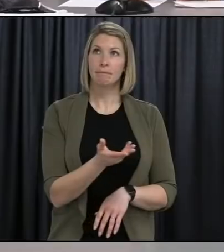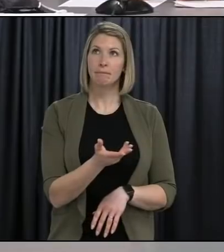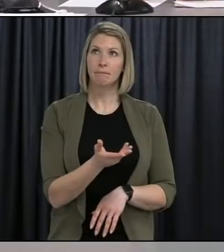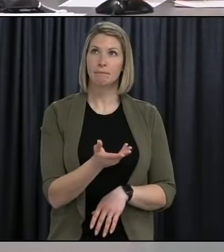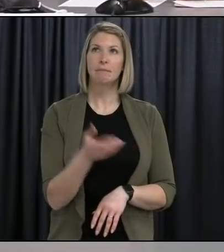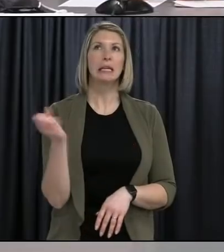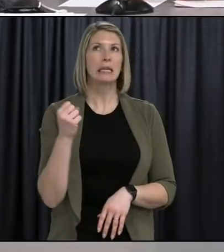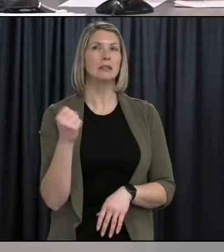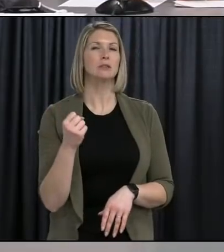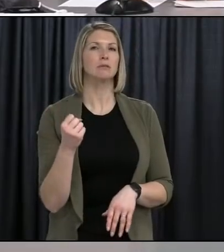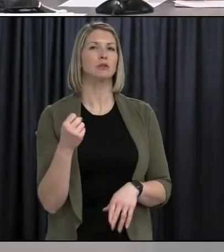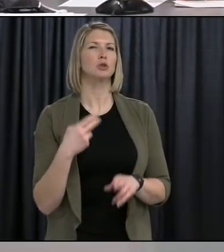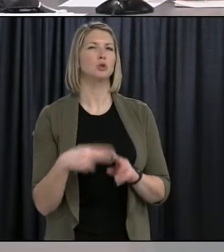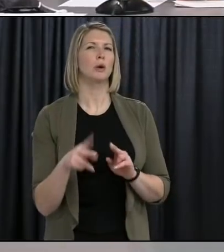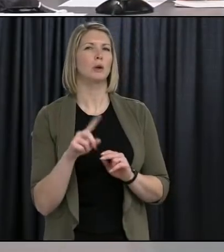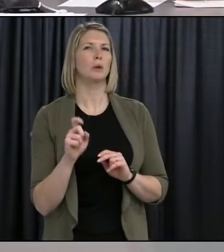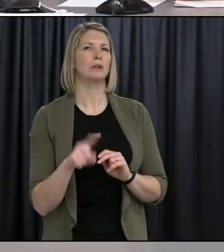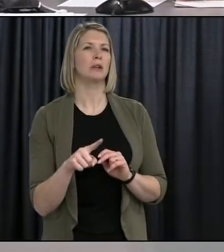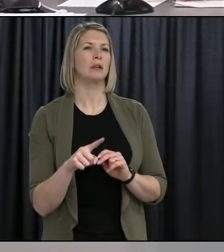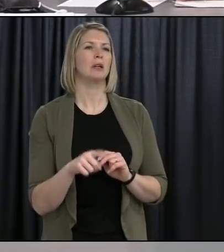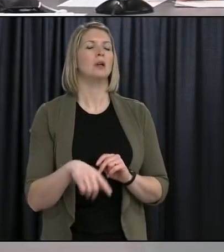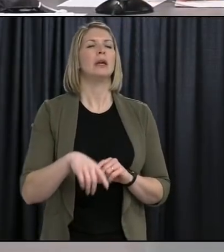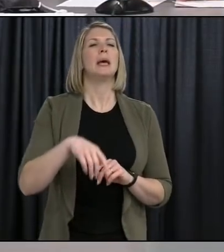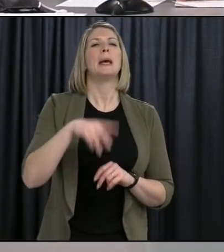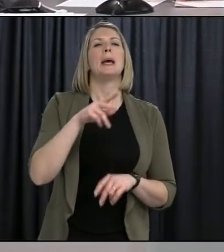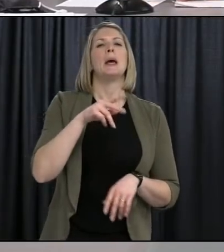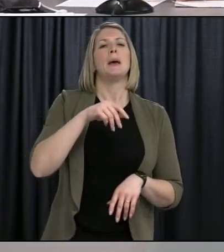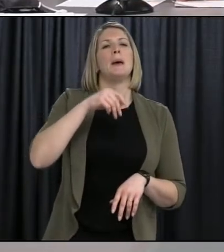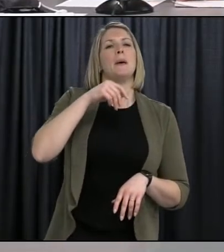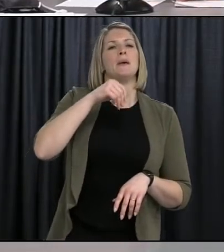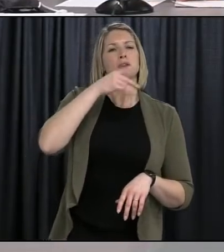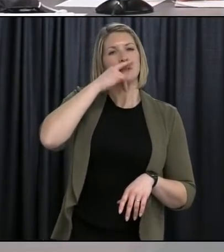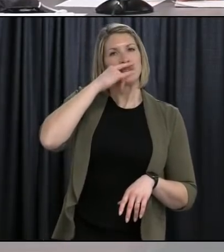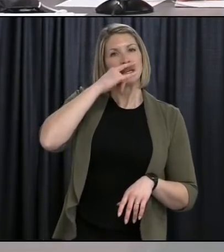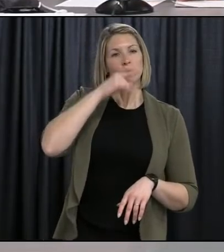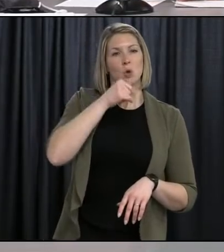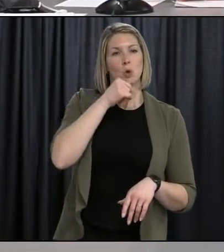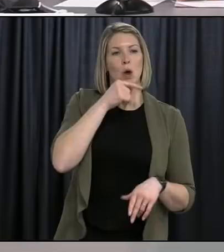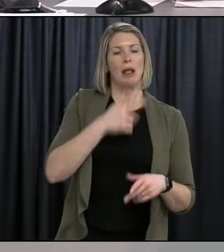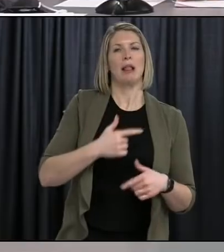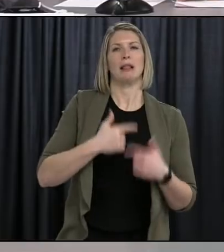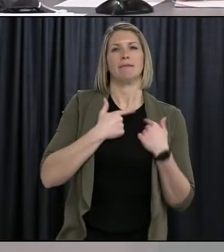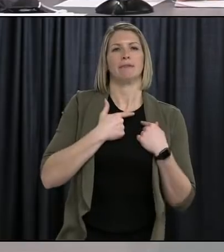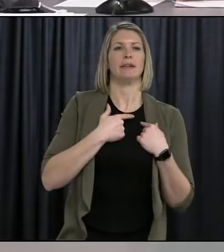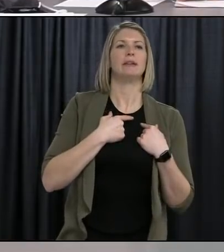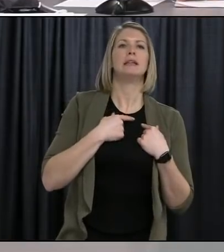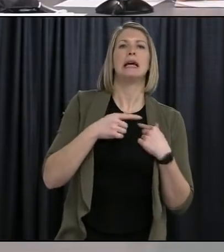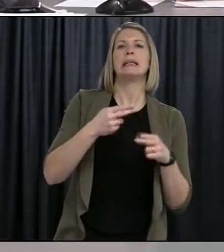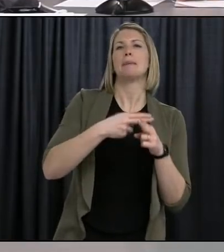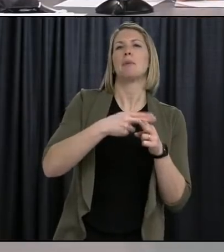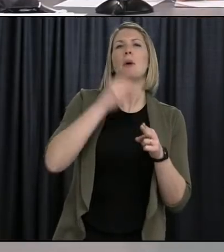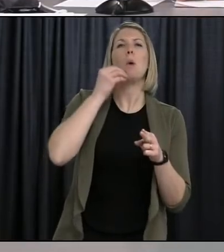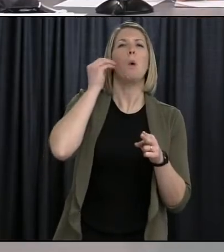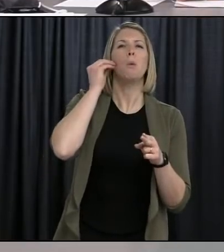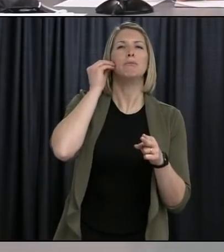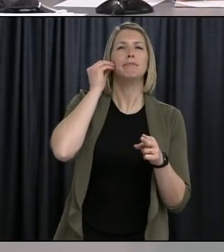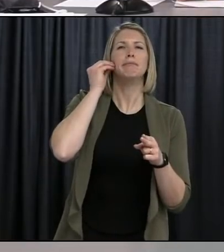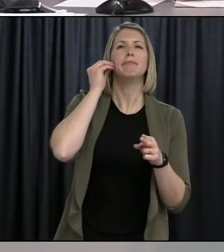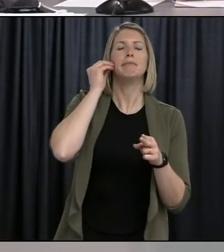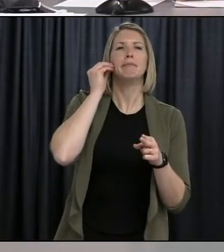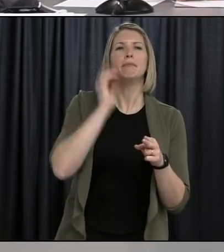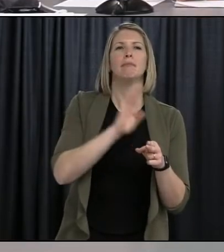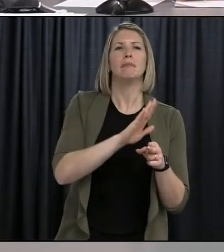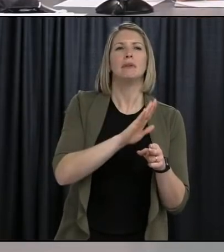Just a quick one about children in foster care. I understand a lot of people are still confused as to what they can